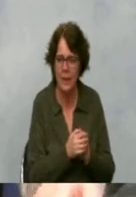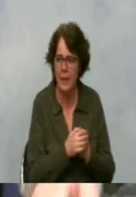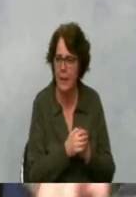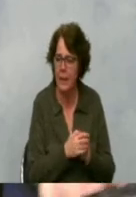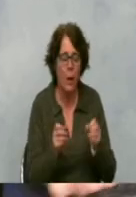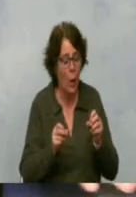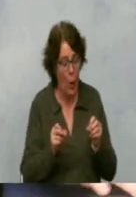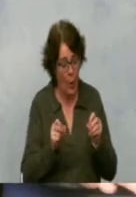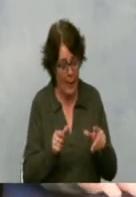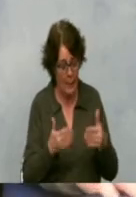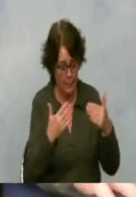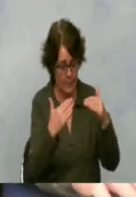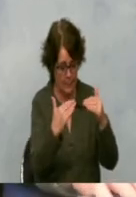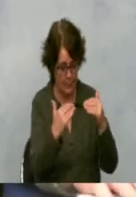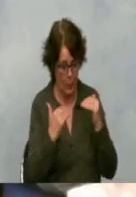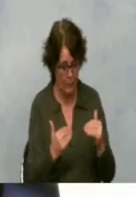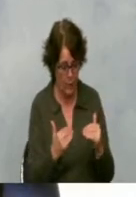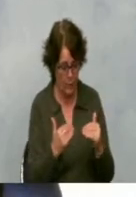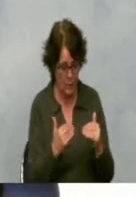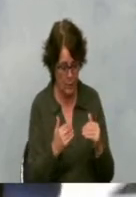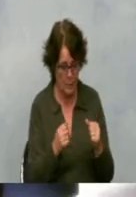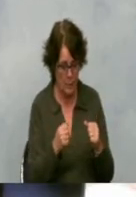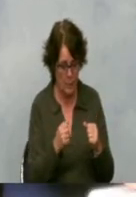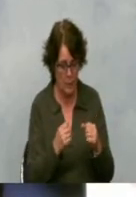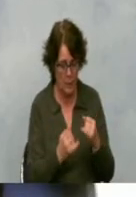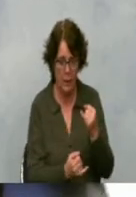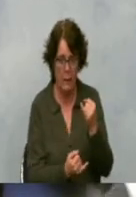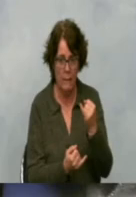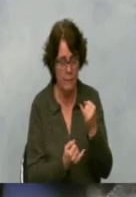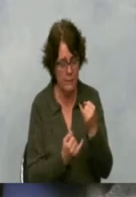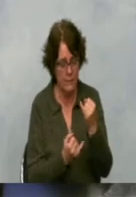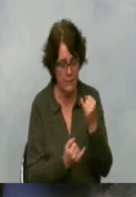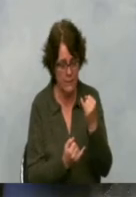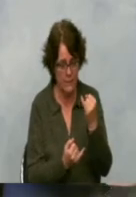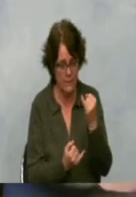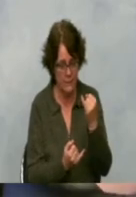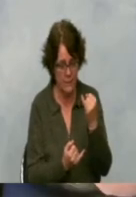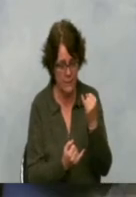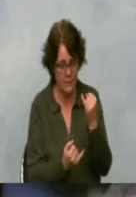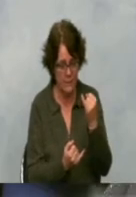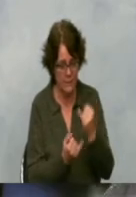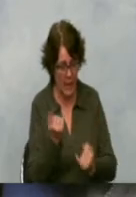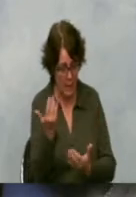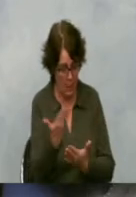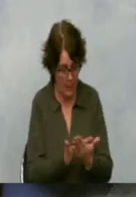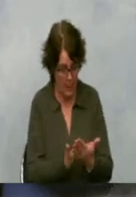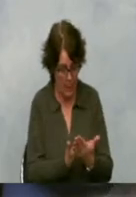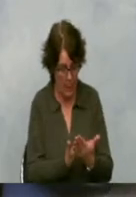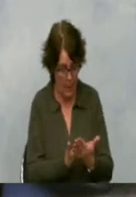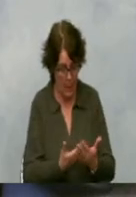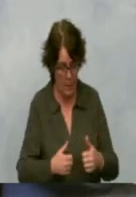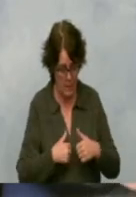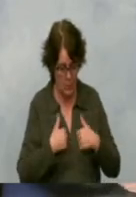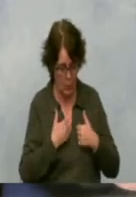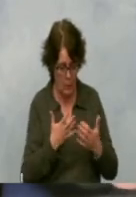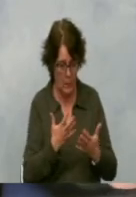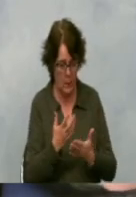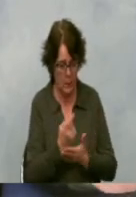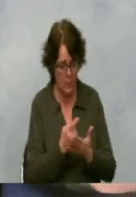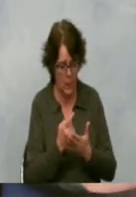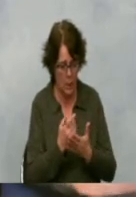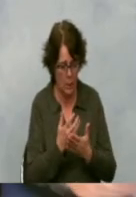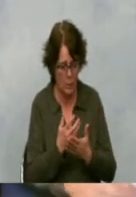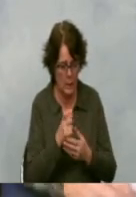Okay, we'll move on to a final paper this morning, which is on the